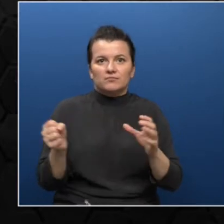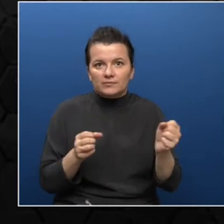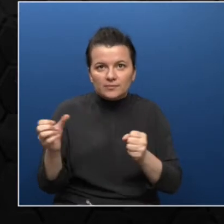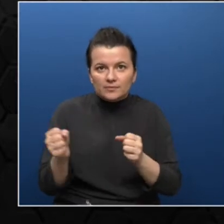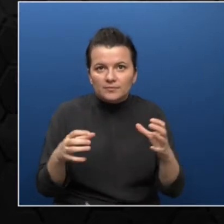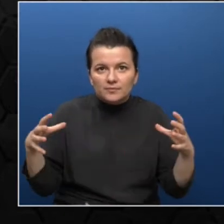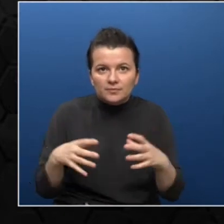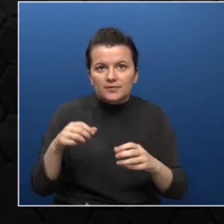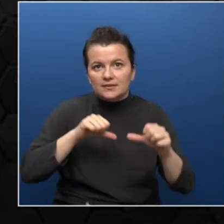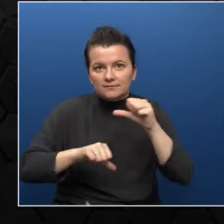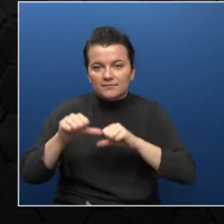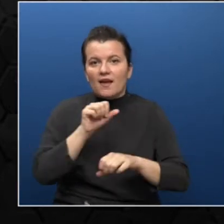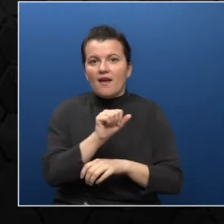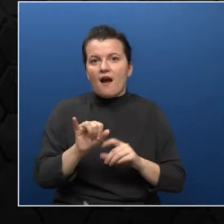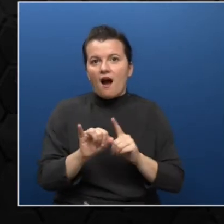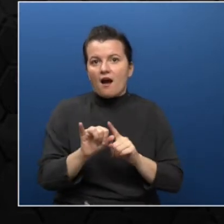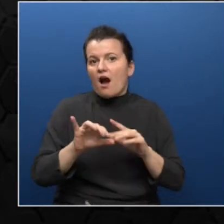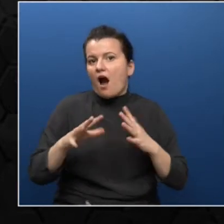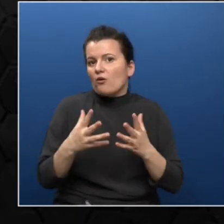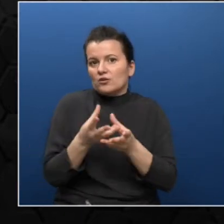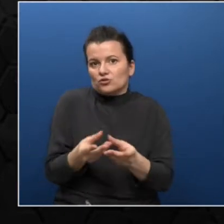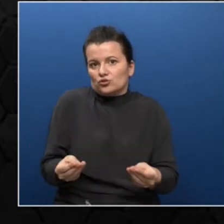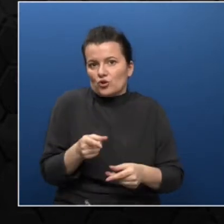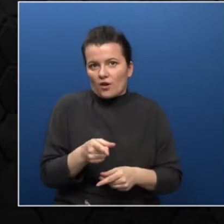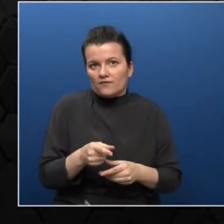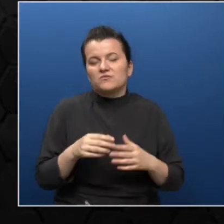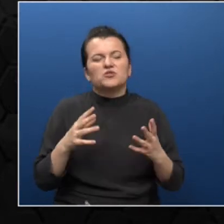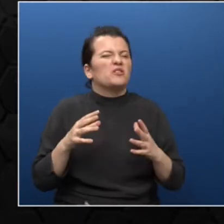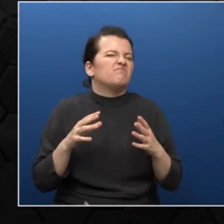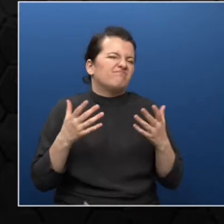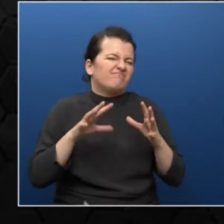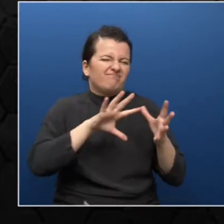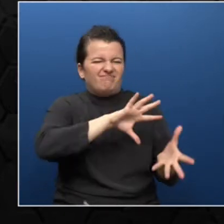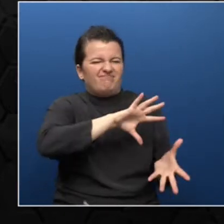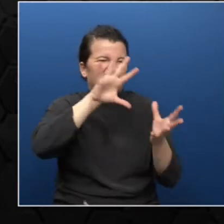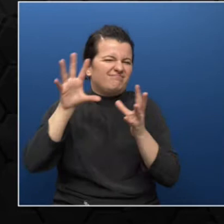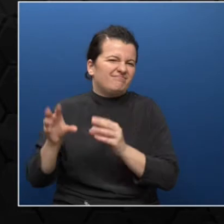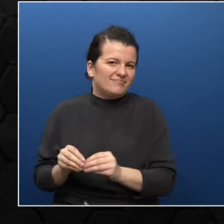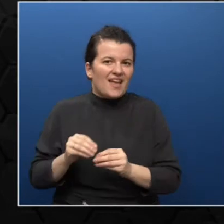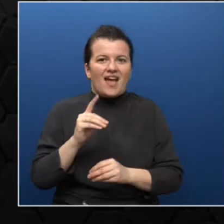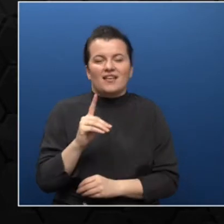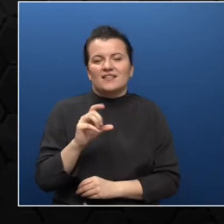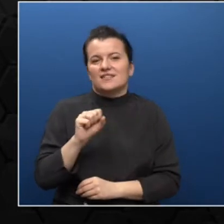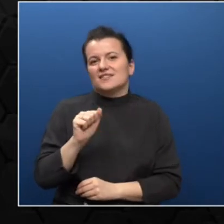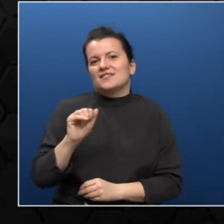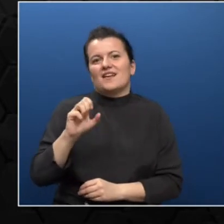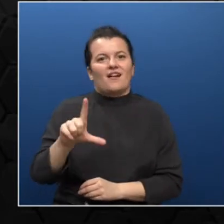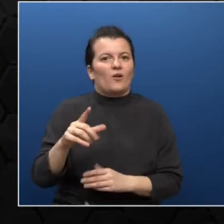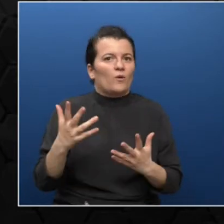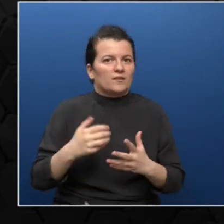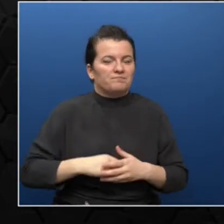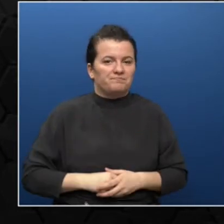a nutshell what DCell is. And now to the project, the human activity recognition.